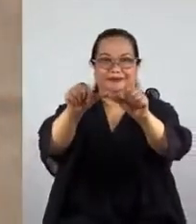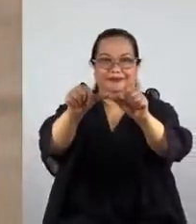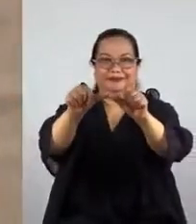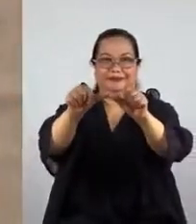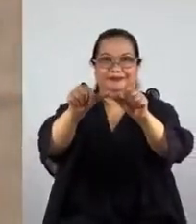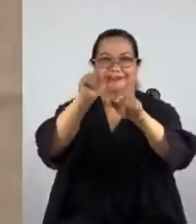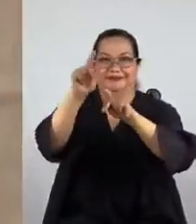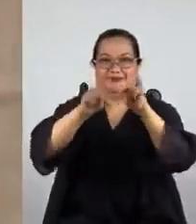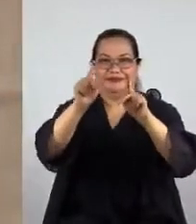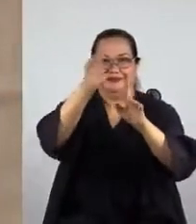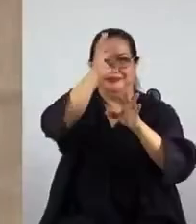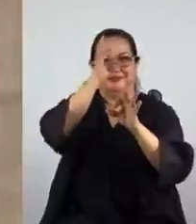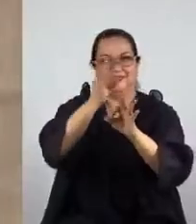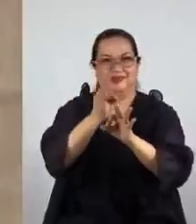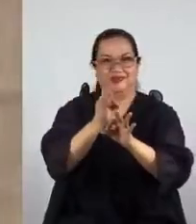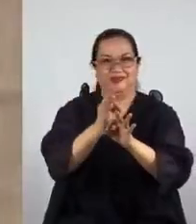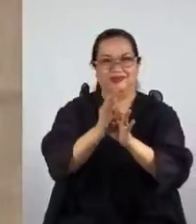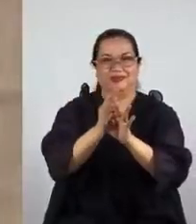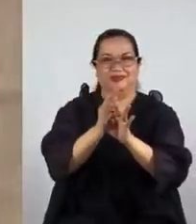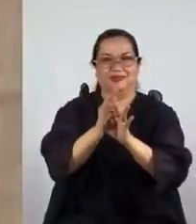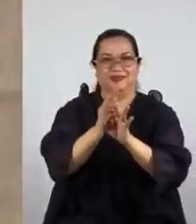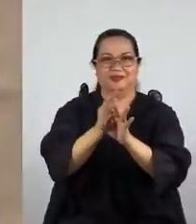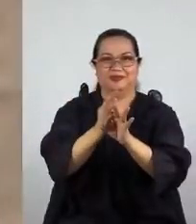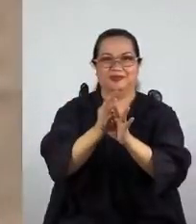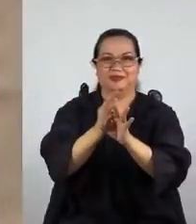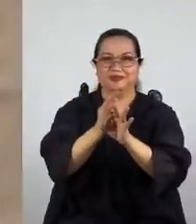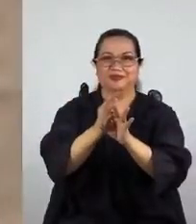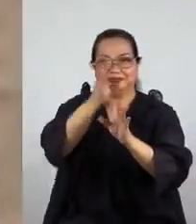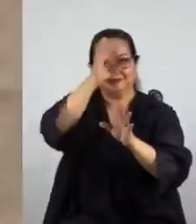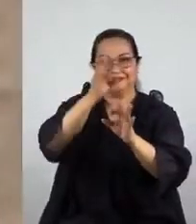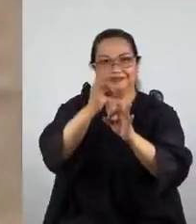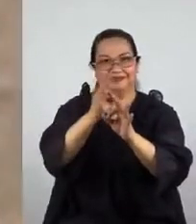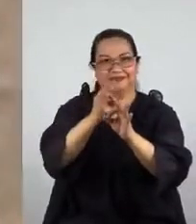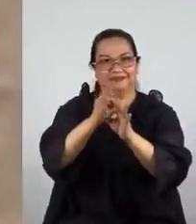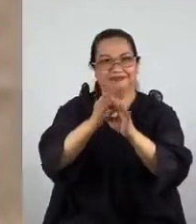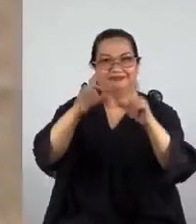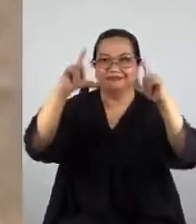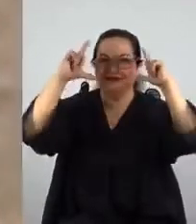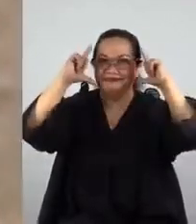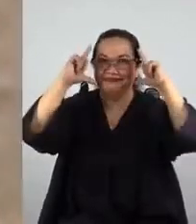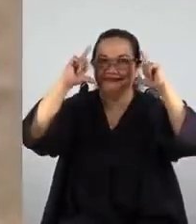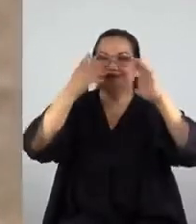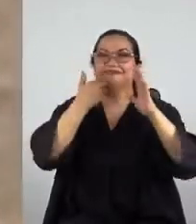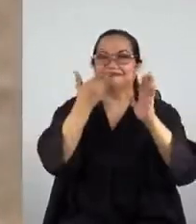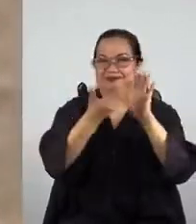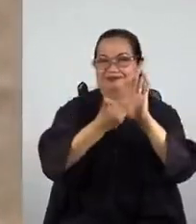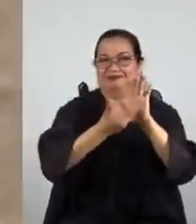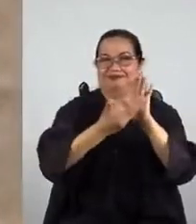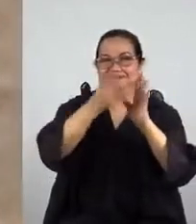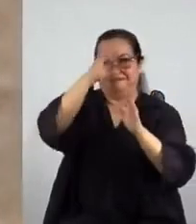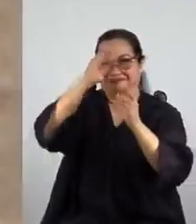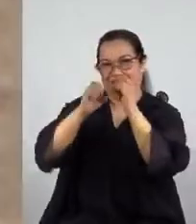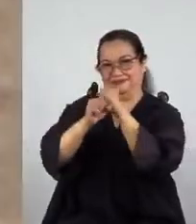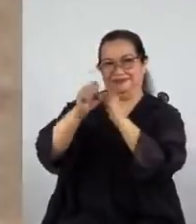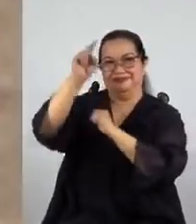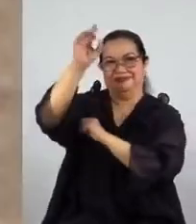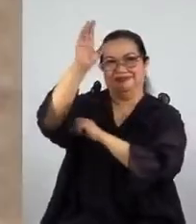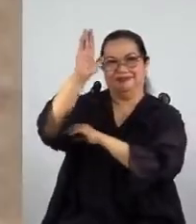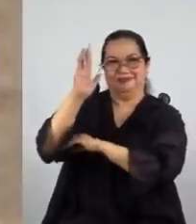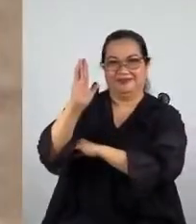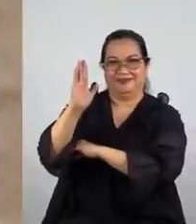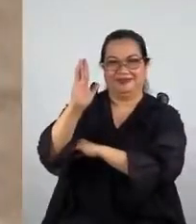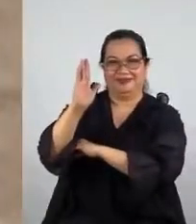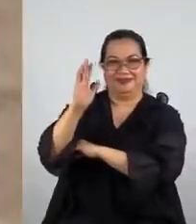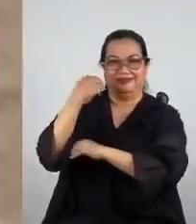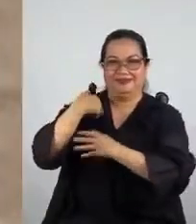The people of faith in the Faith's Hall of Fame endured. They trusted God.